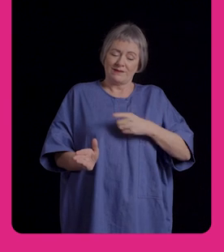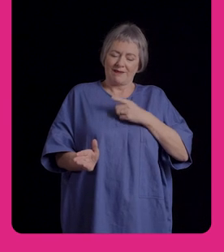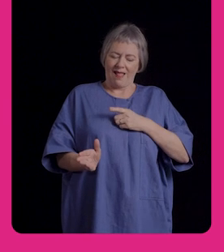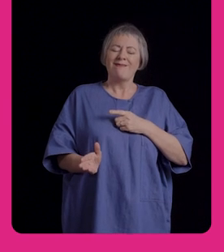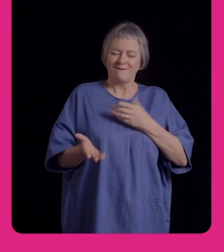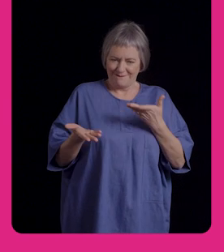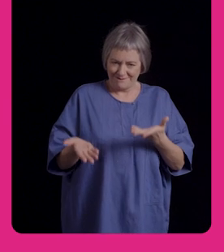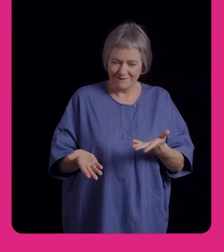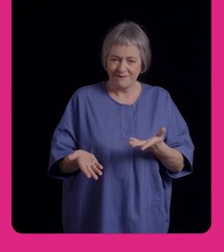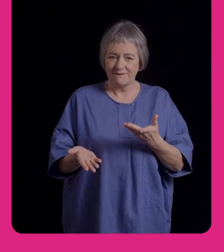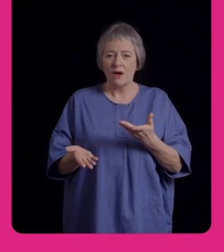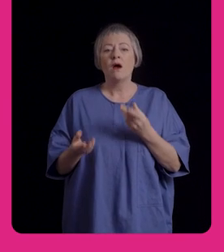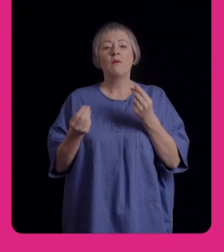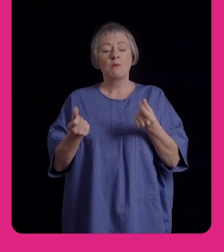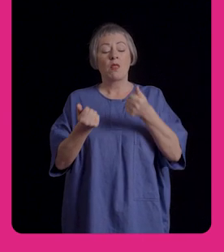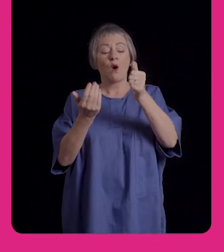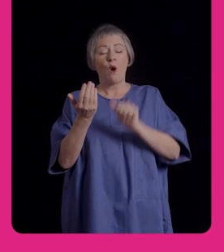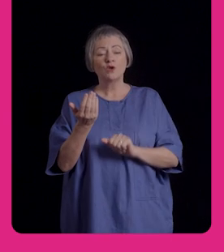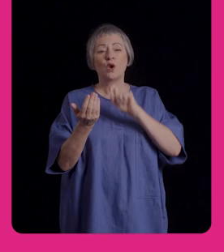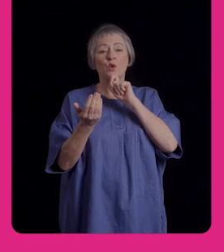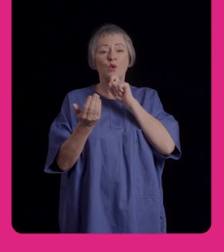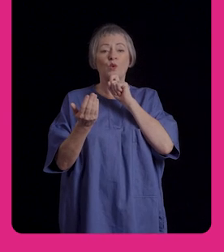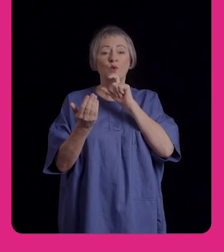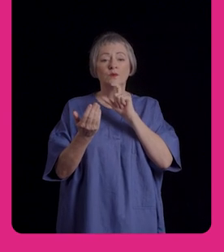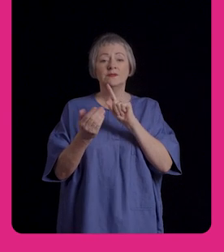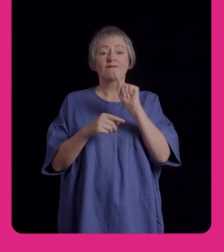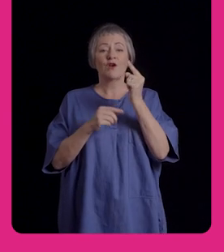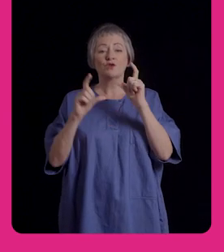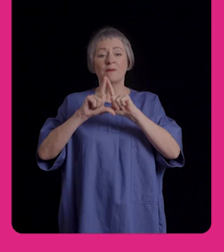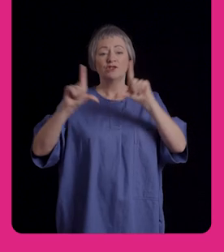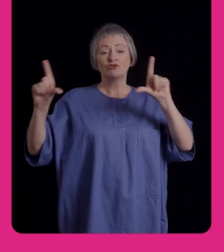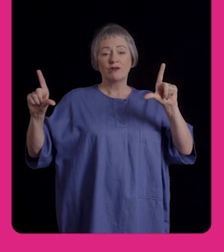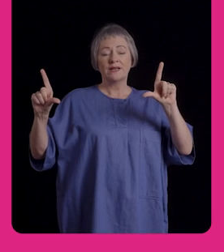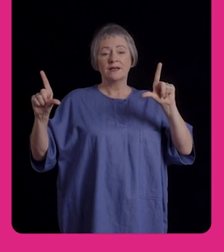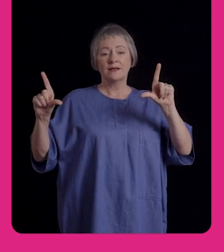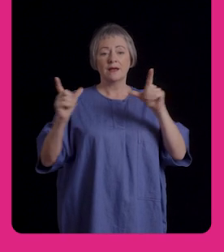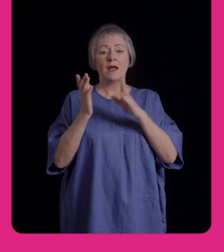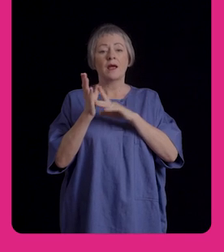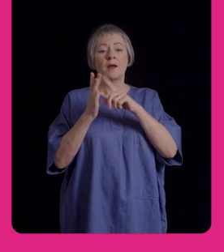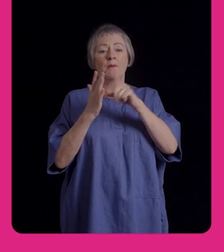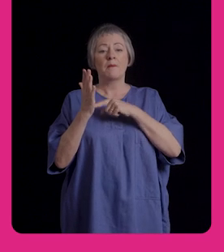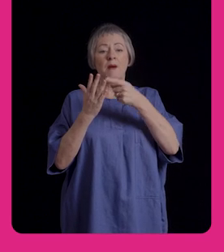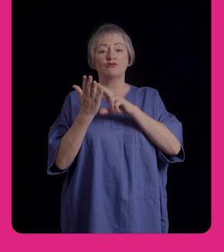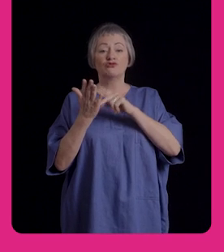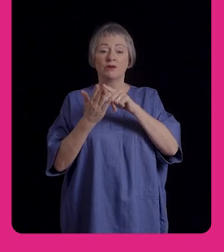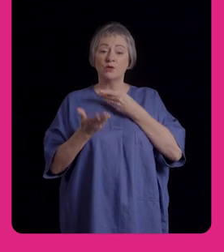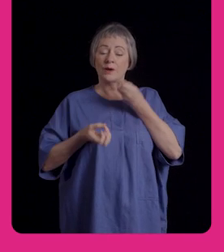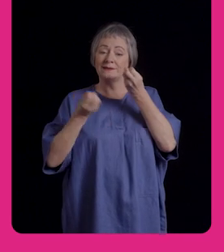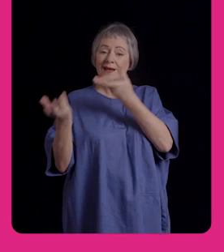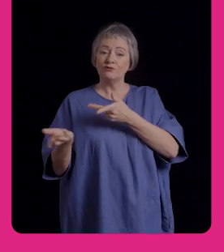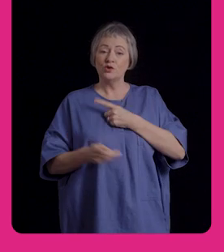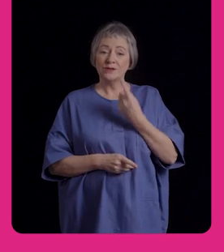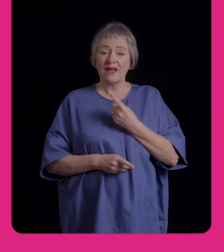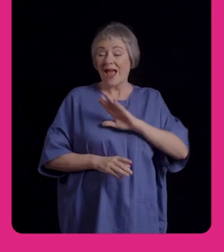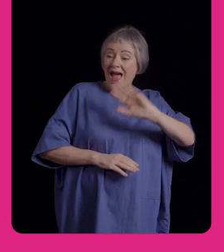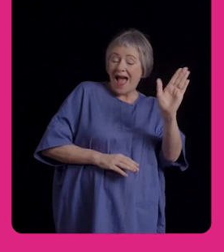corporeal forms now. I'm just going to go by the order of who's first on my screen. So first up, I've got Marjorie. Hello, do you want to introduce yourself?